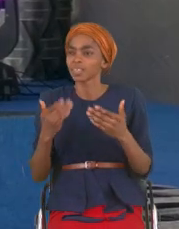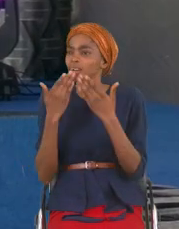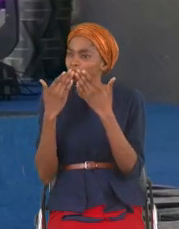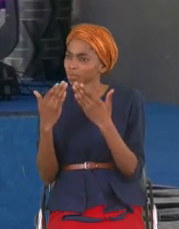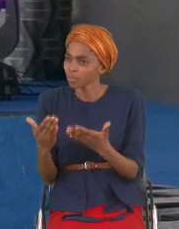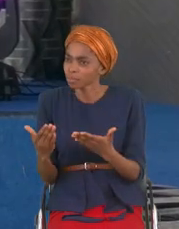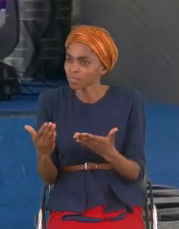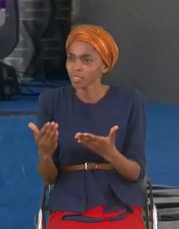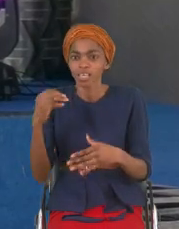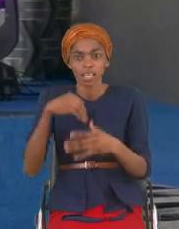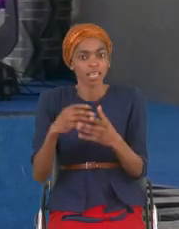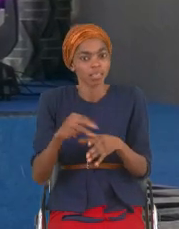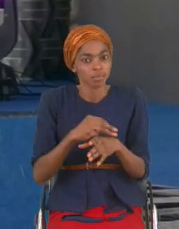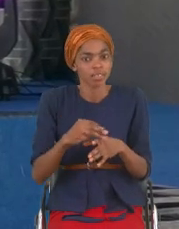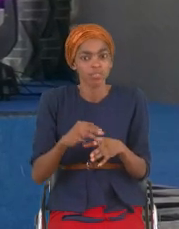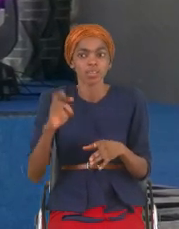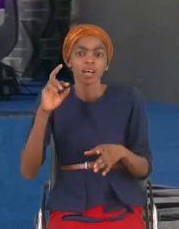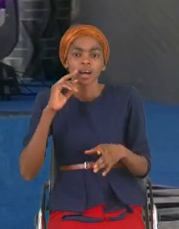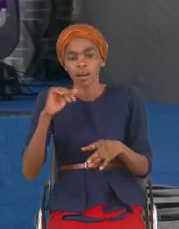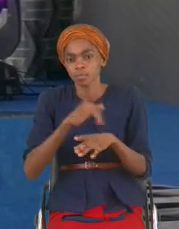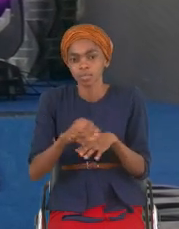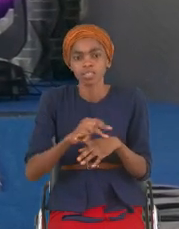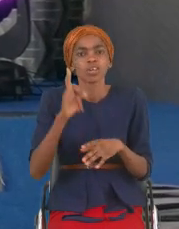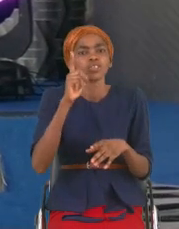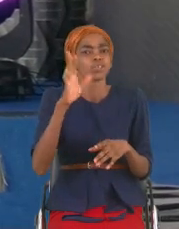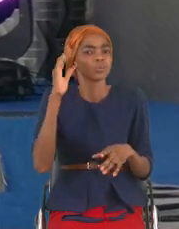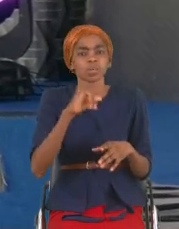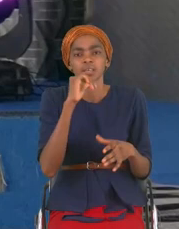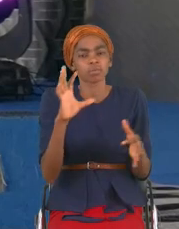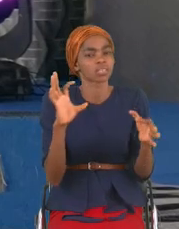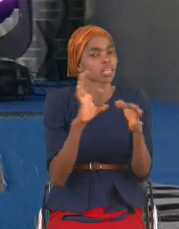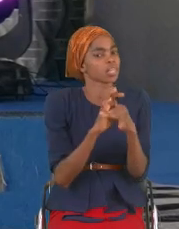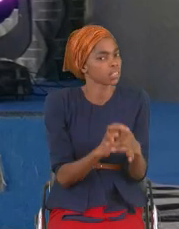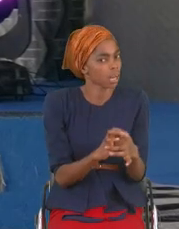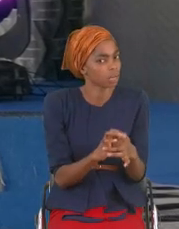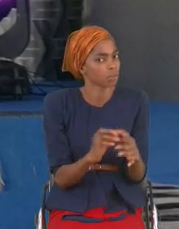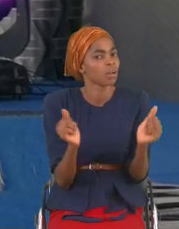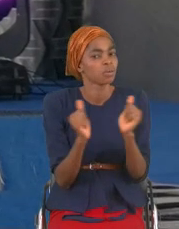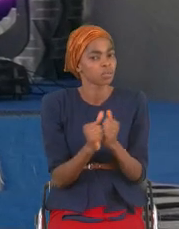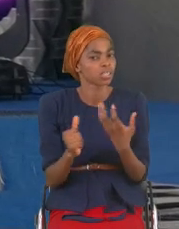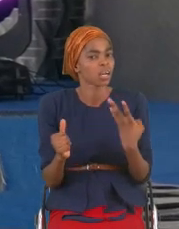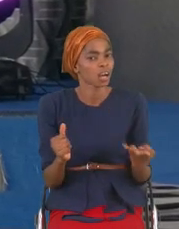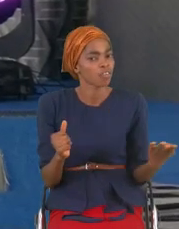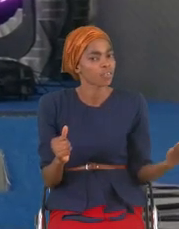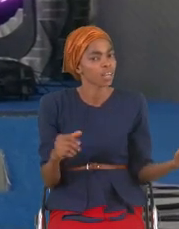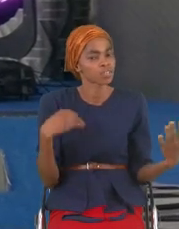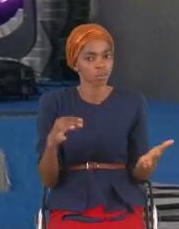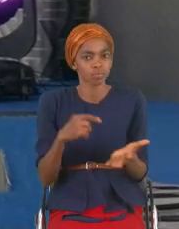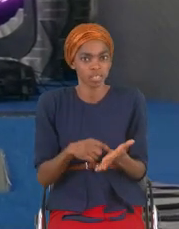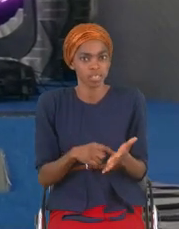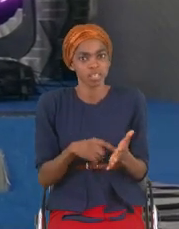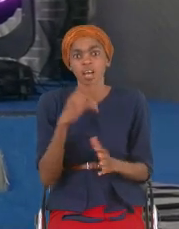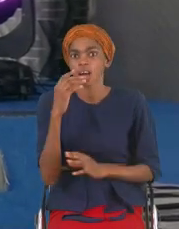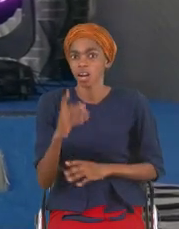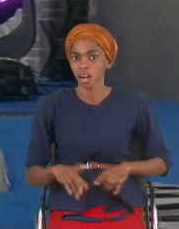his ministry, her ministry, you will not be entangled with the affairs of this life, so that